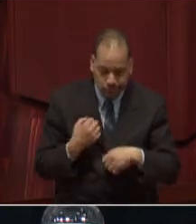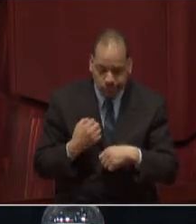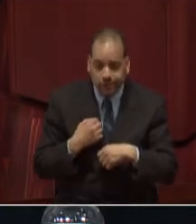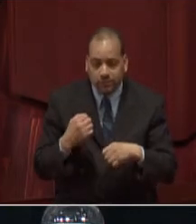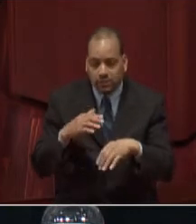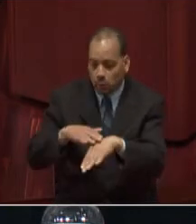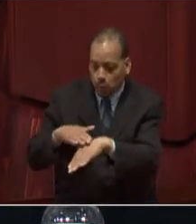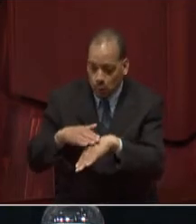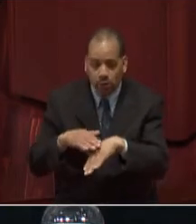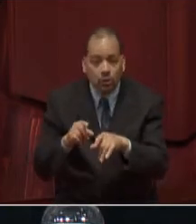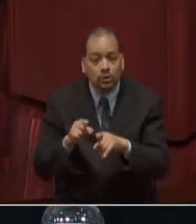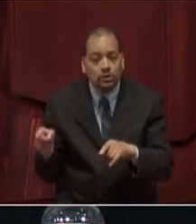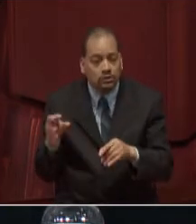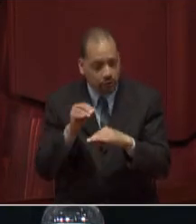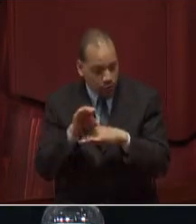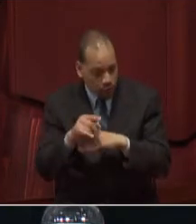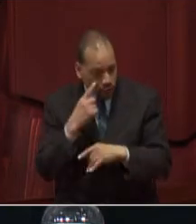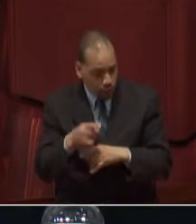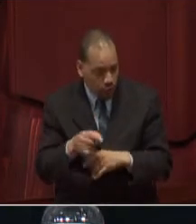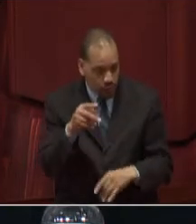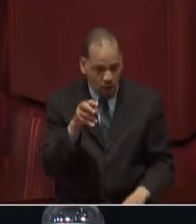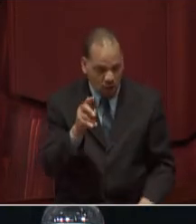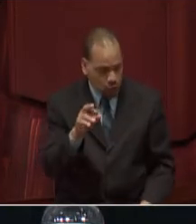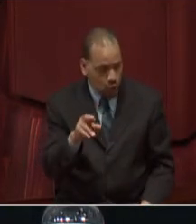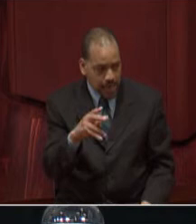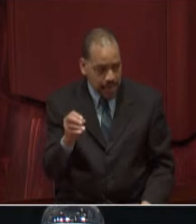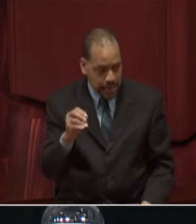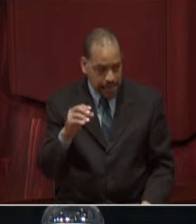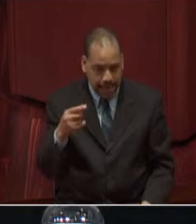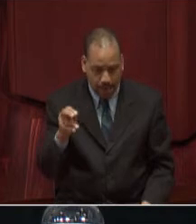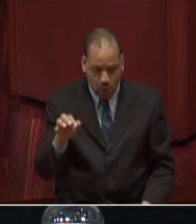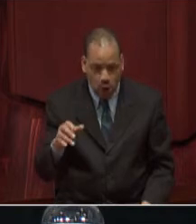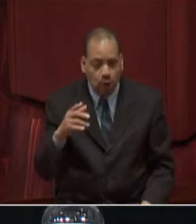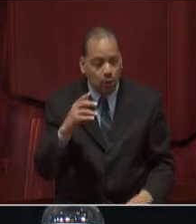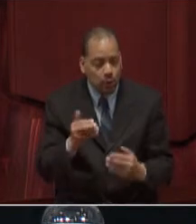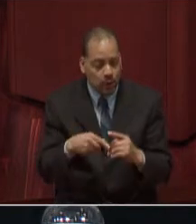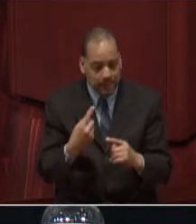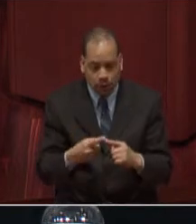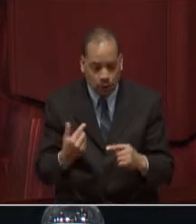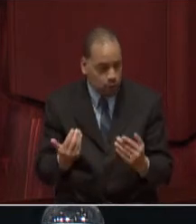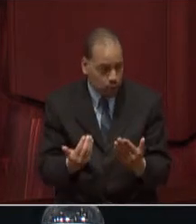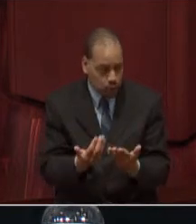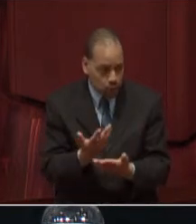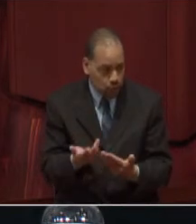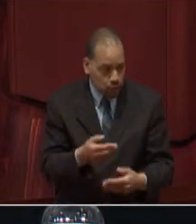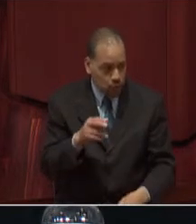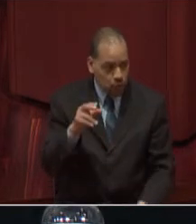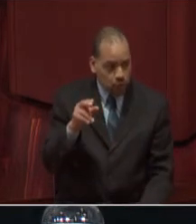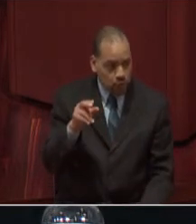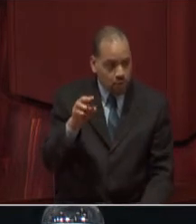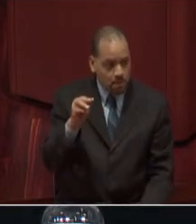& Gamble, Neil McElroy's, when Neil McElroy was chairman. Of course, McElroy had been Secretary of Defense and was himself